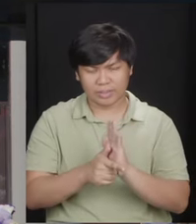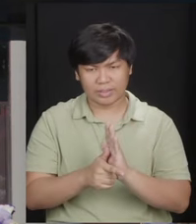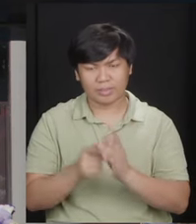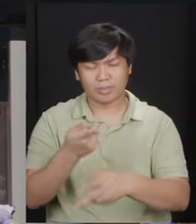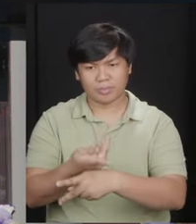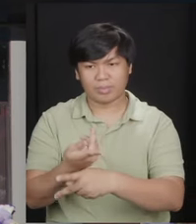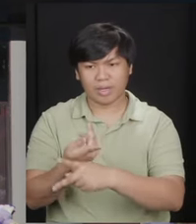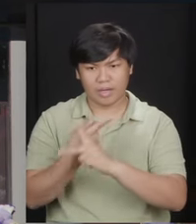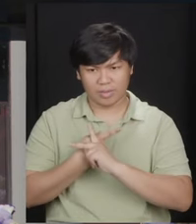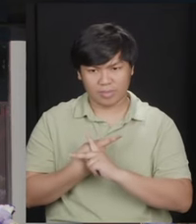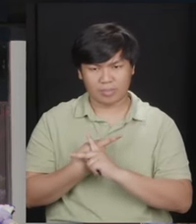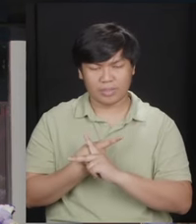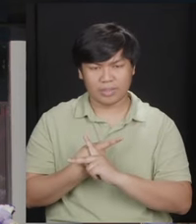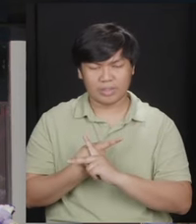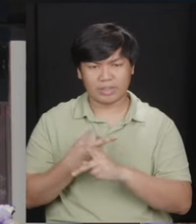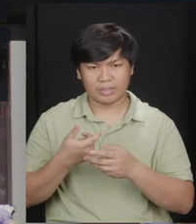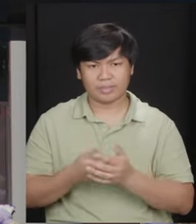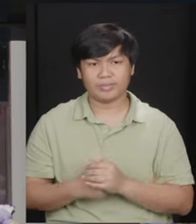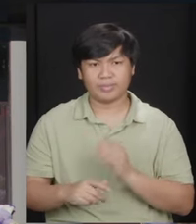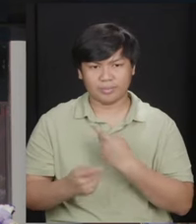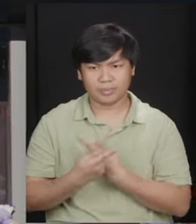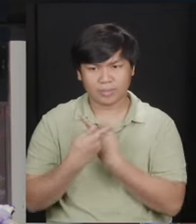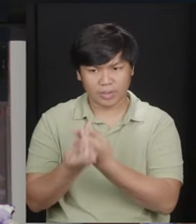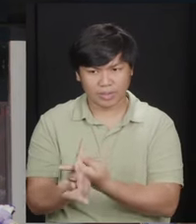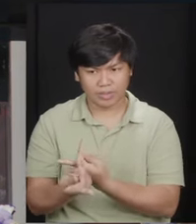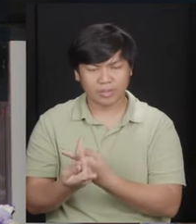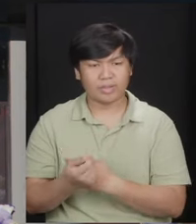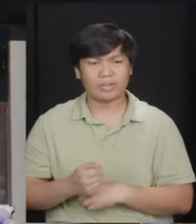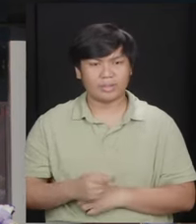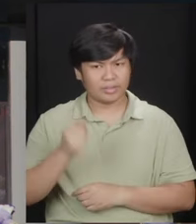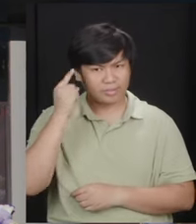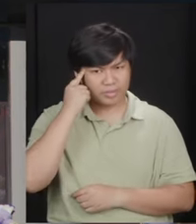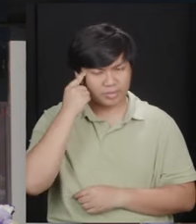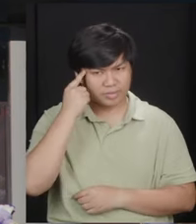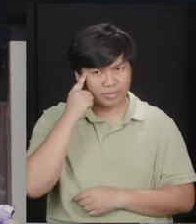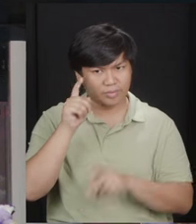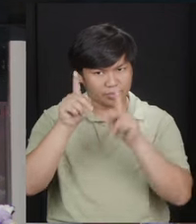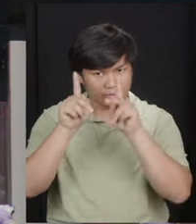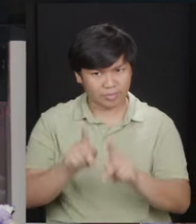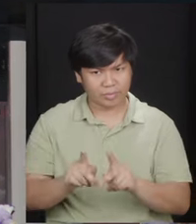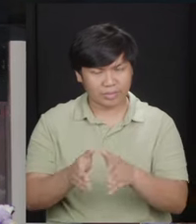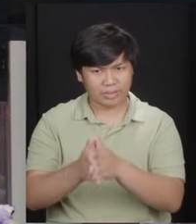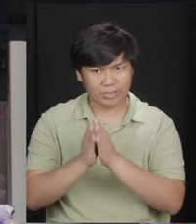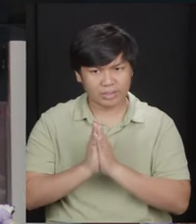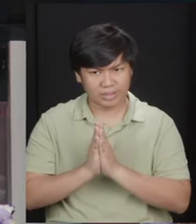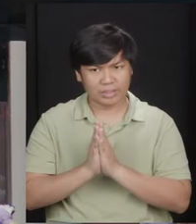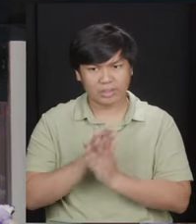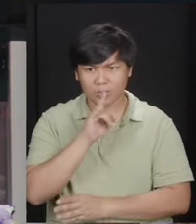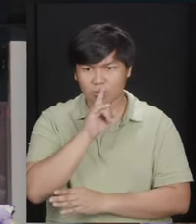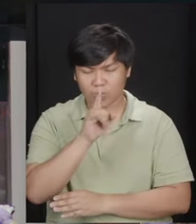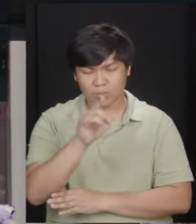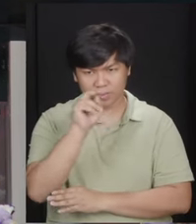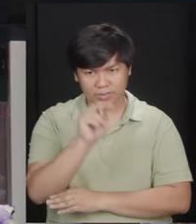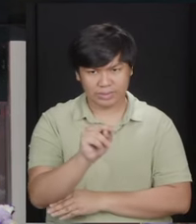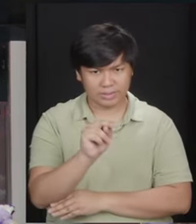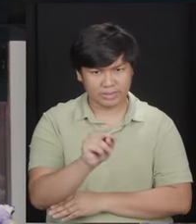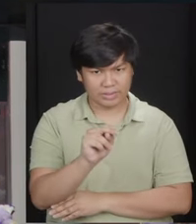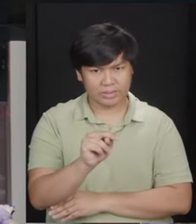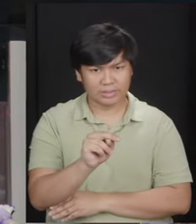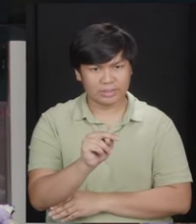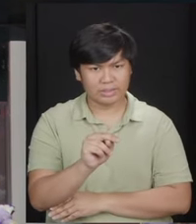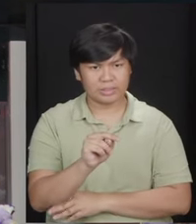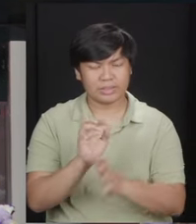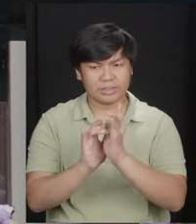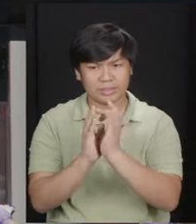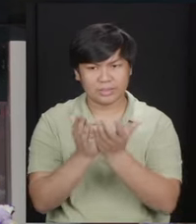lending." I think that's obvious. The assumption is that the person asking has a legitimate need, since